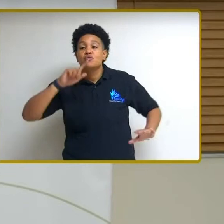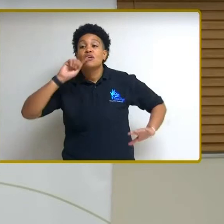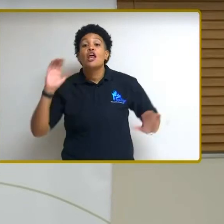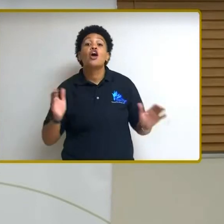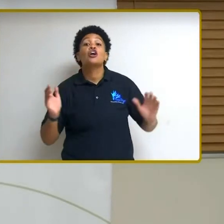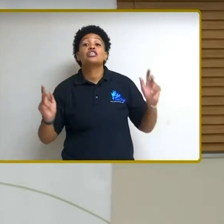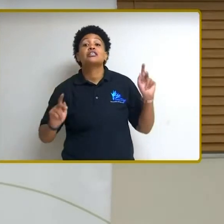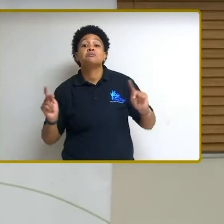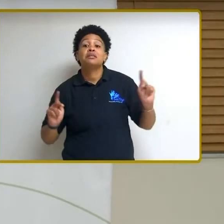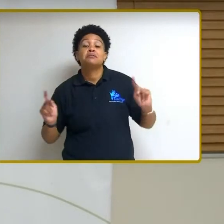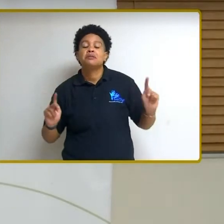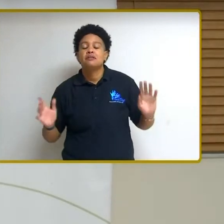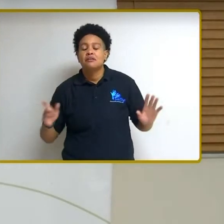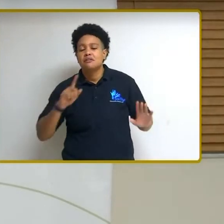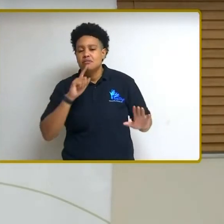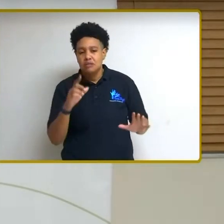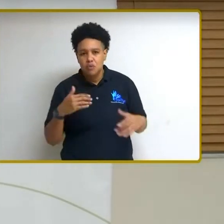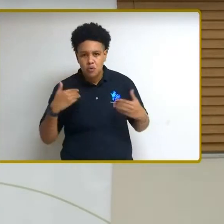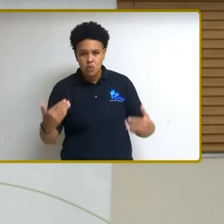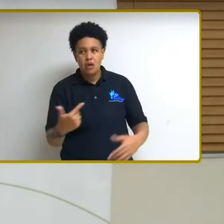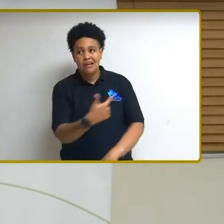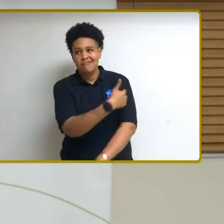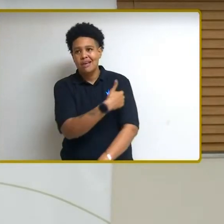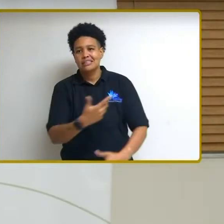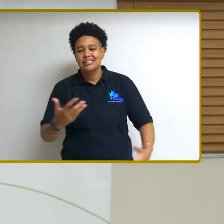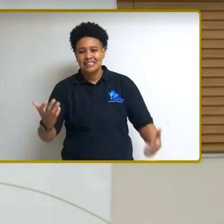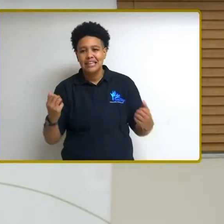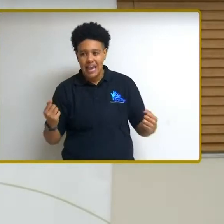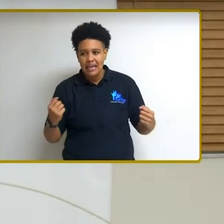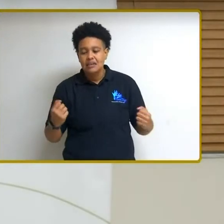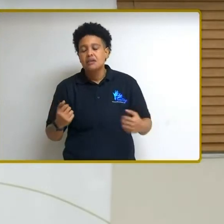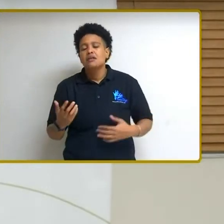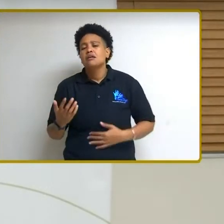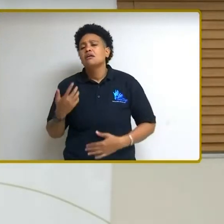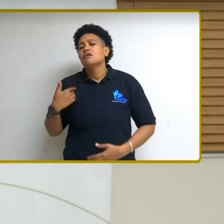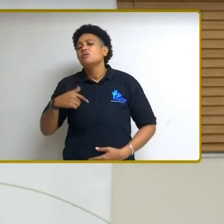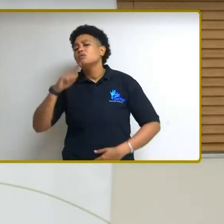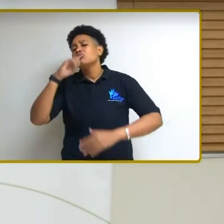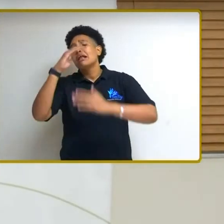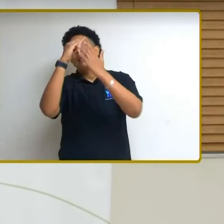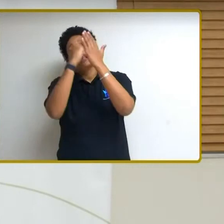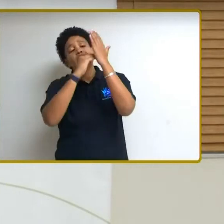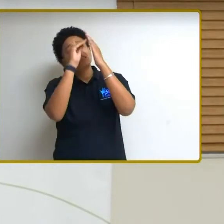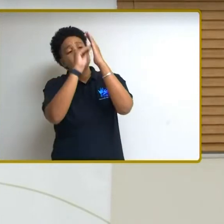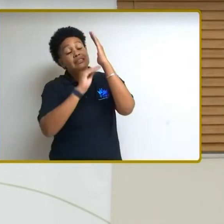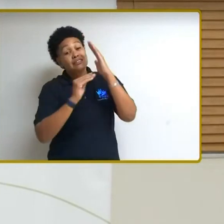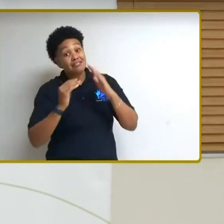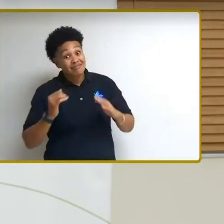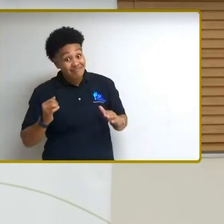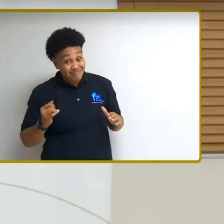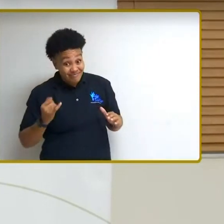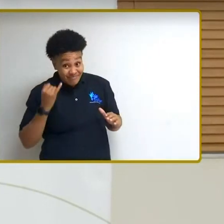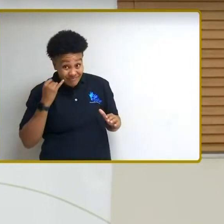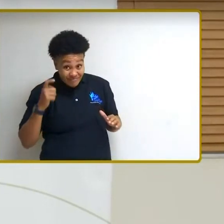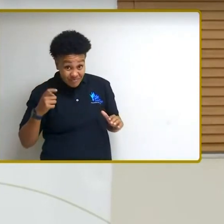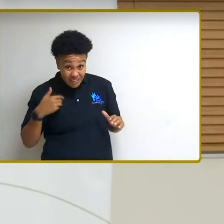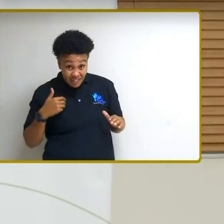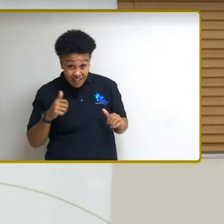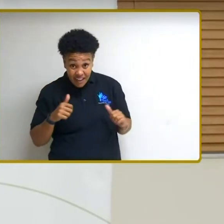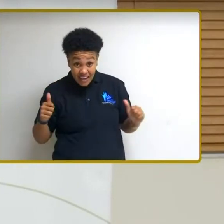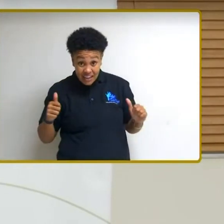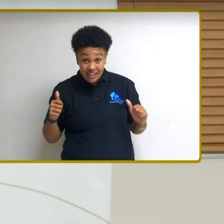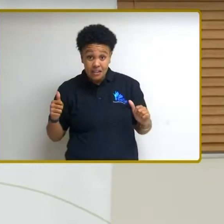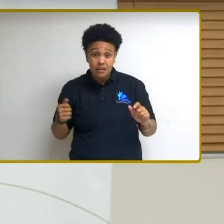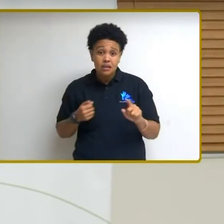encourage persons to take the vaccine, and we have listed if there should be any